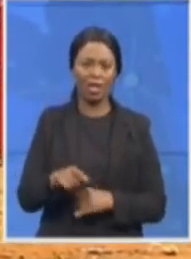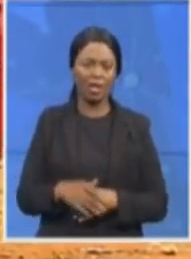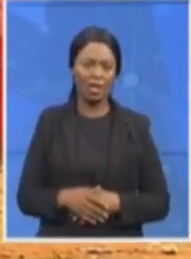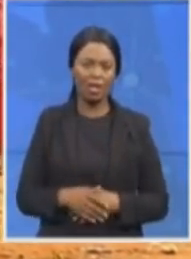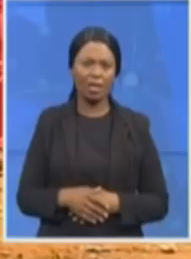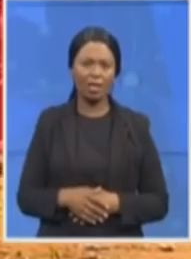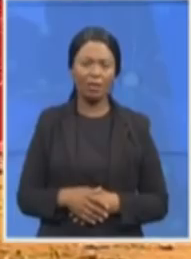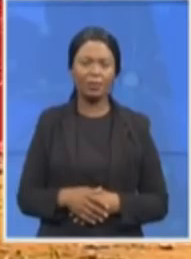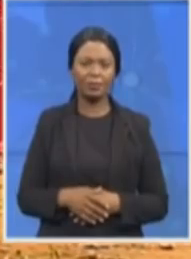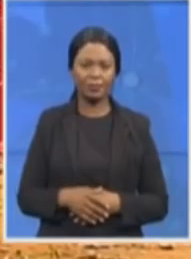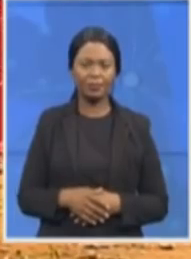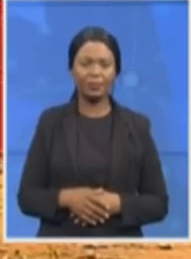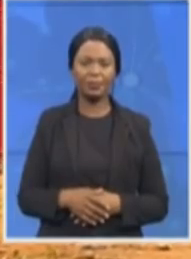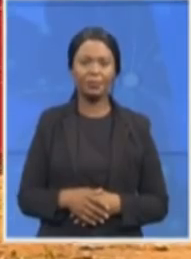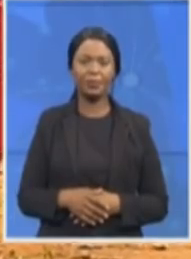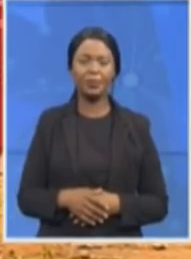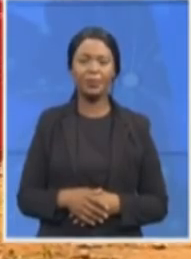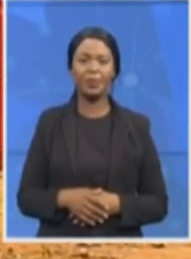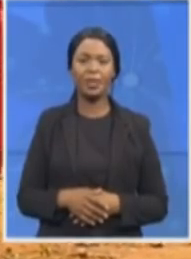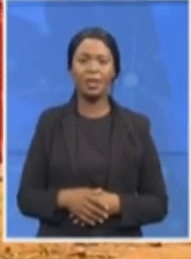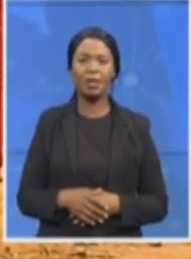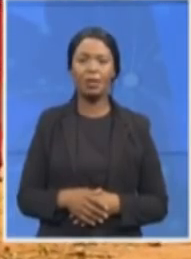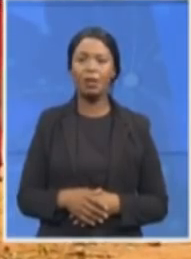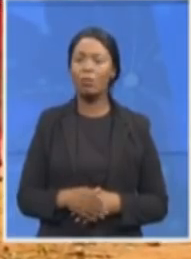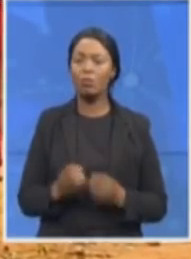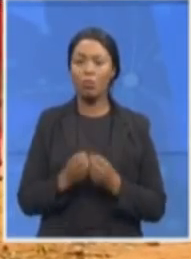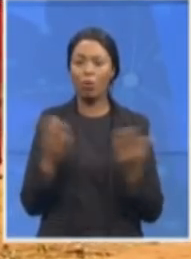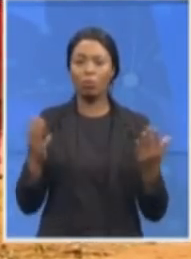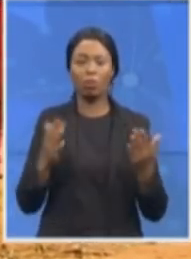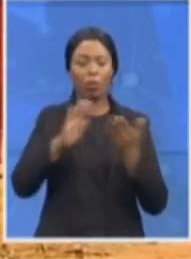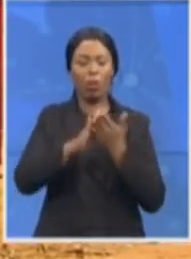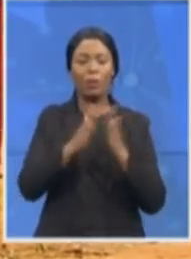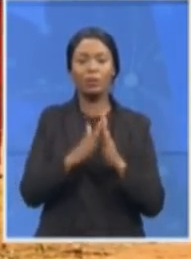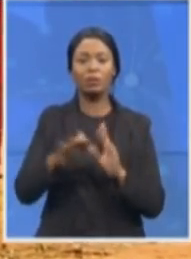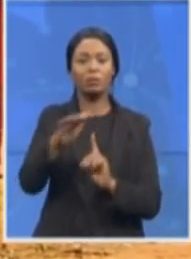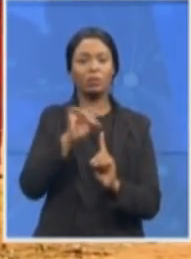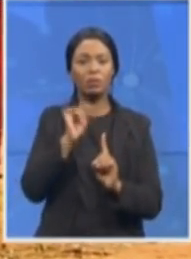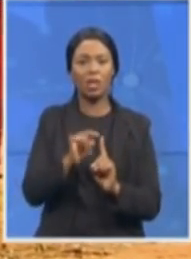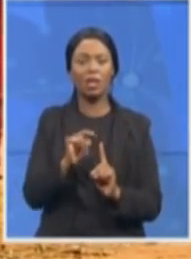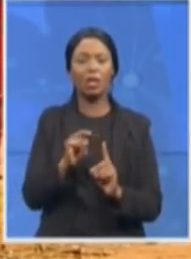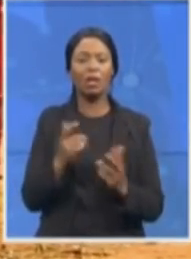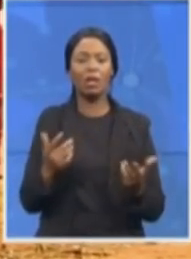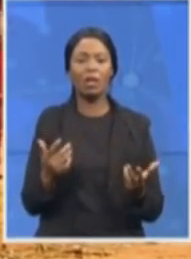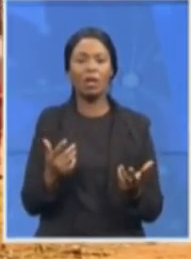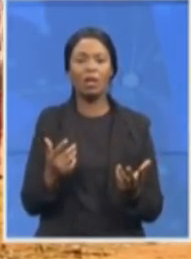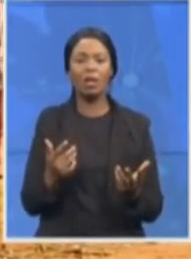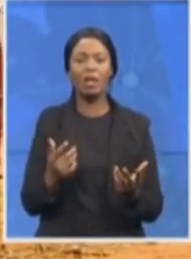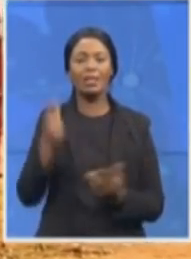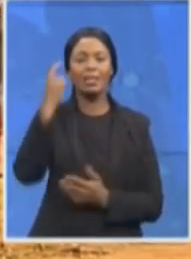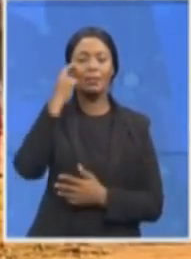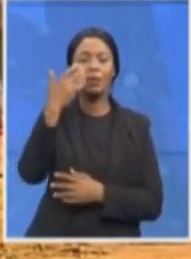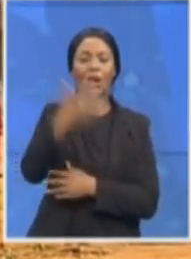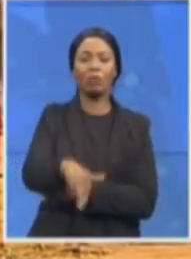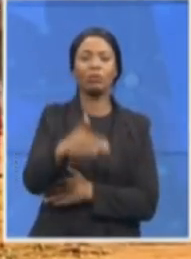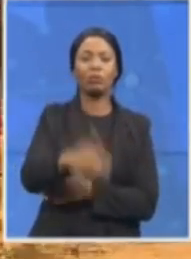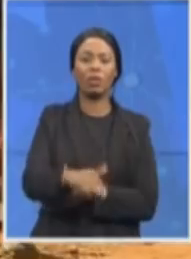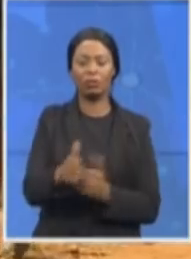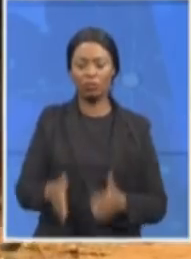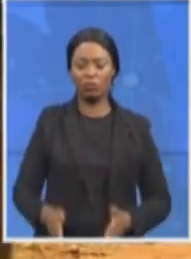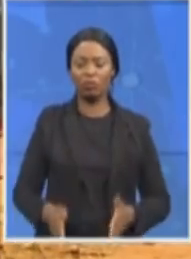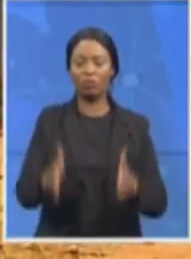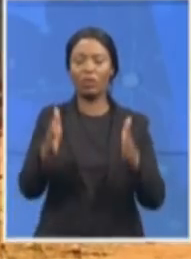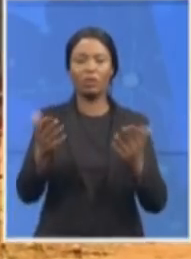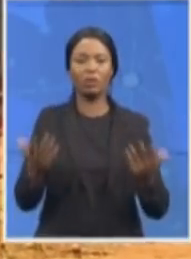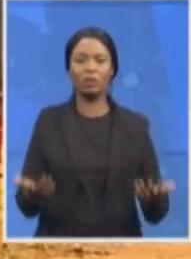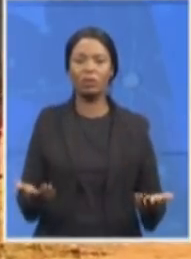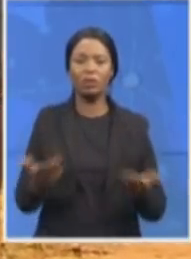of the able-bodied community are sleeping in the streets. To give you an idea of where we are, it looks